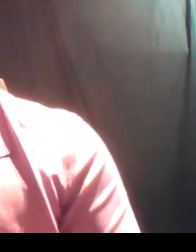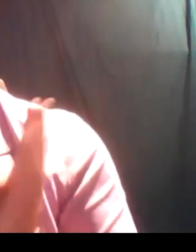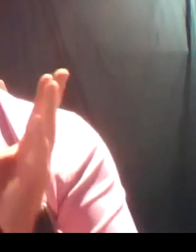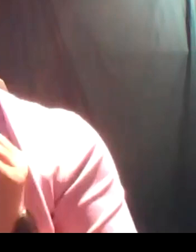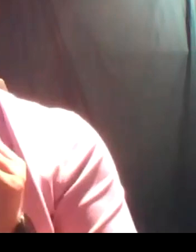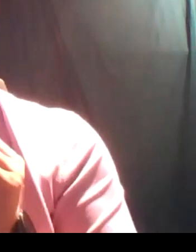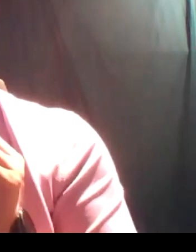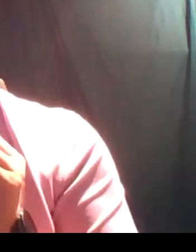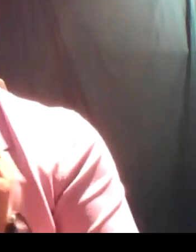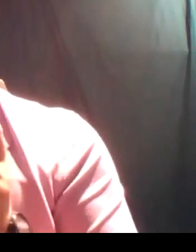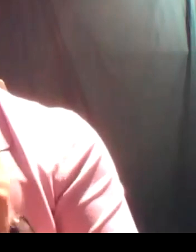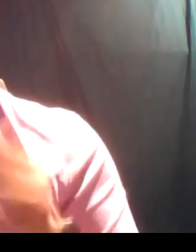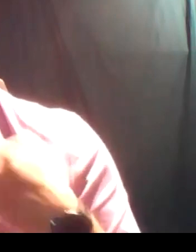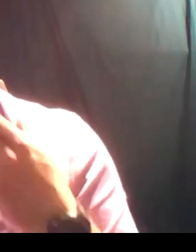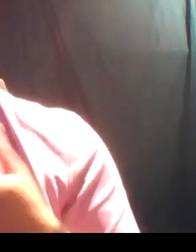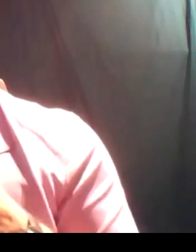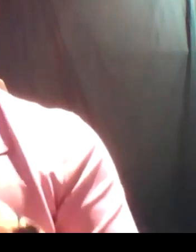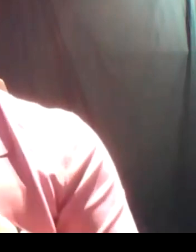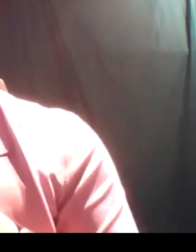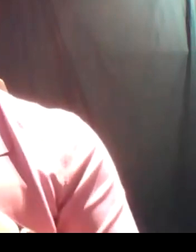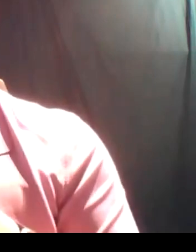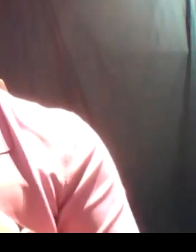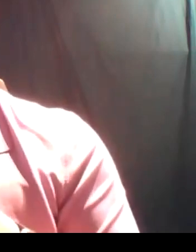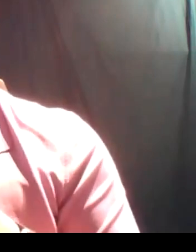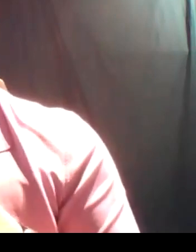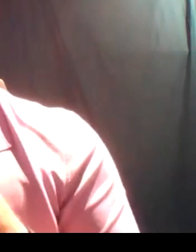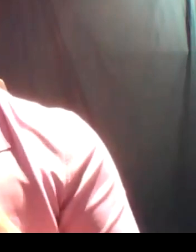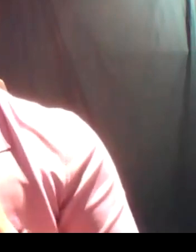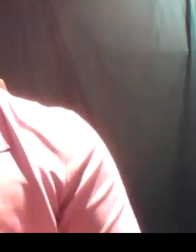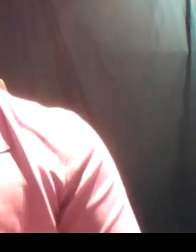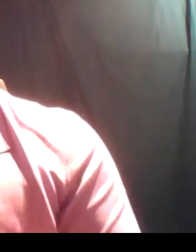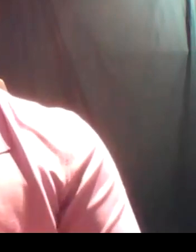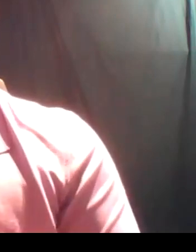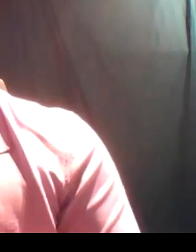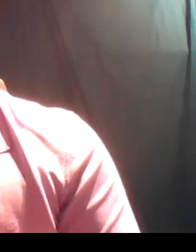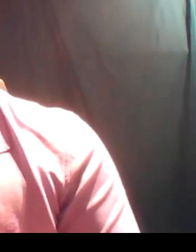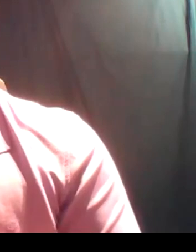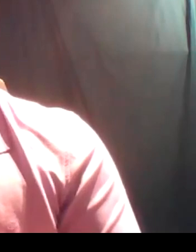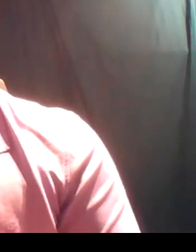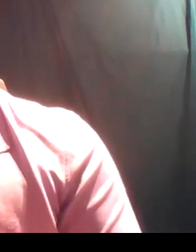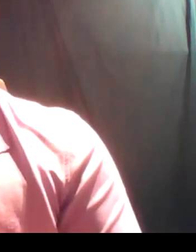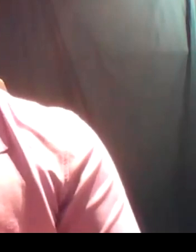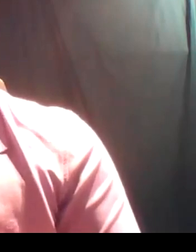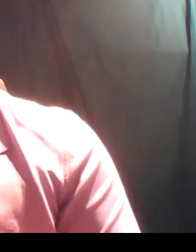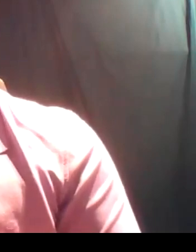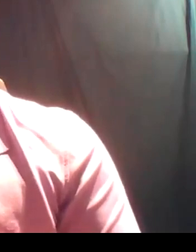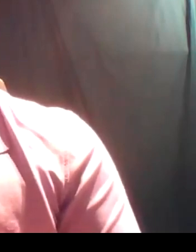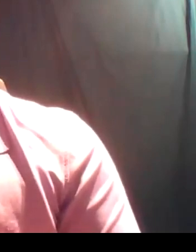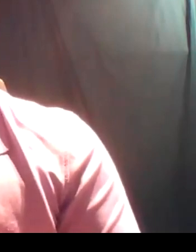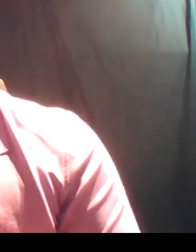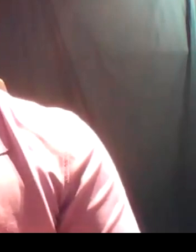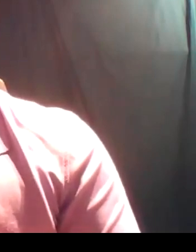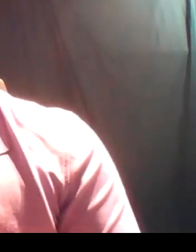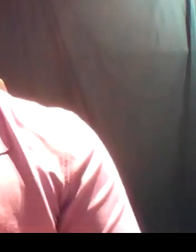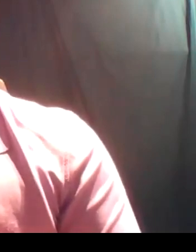I'm so happy to participate. My name is Shella Komindu-Mong. I am